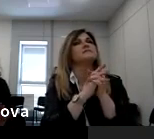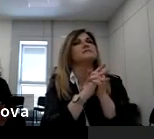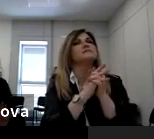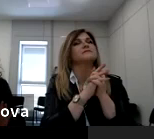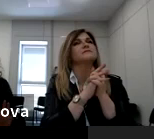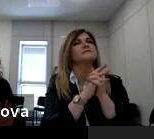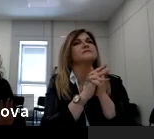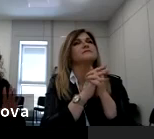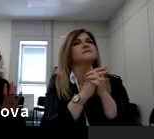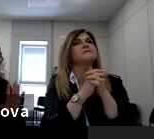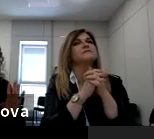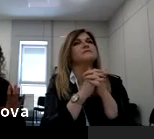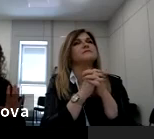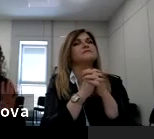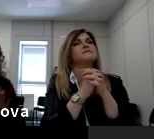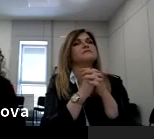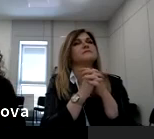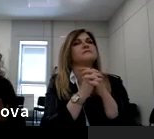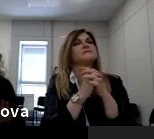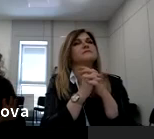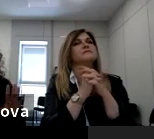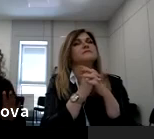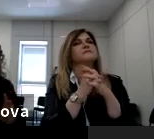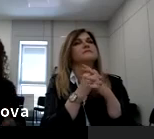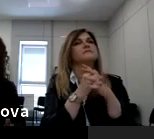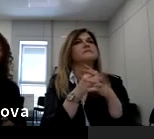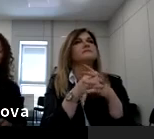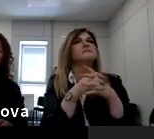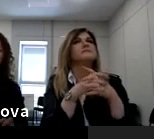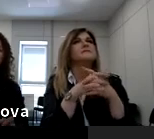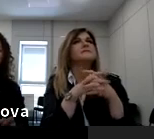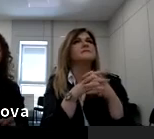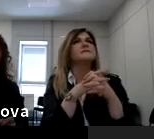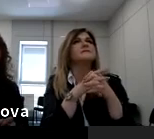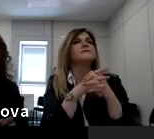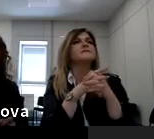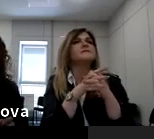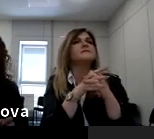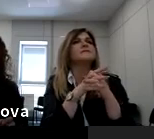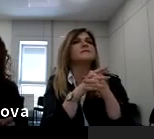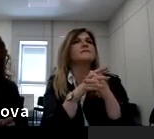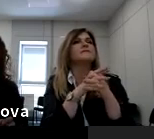to make some wall grazing light, some wall washing light, and